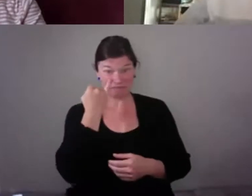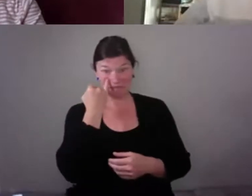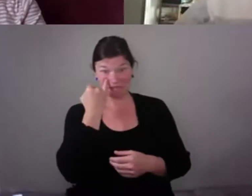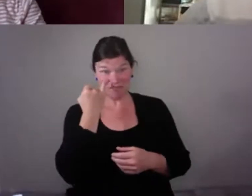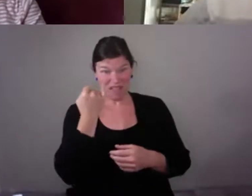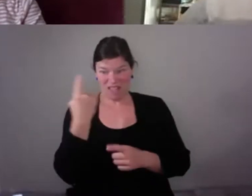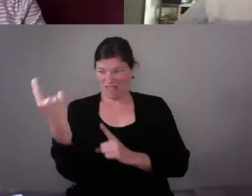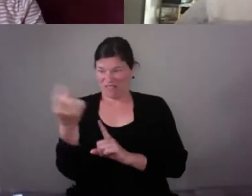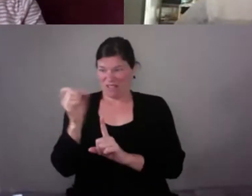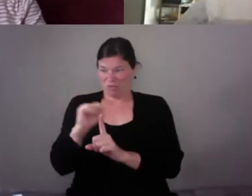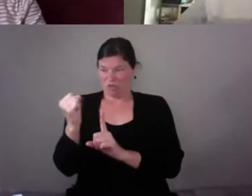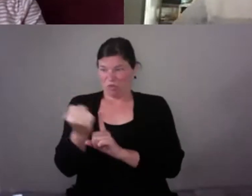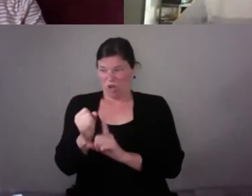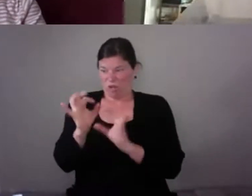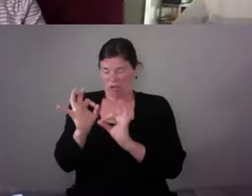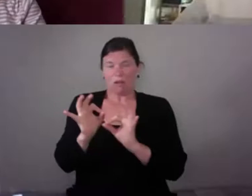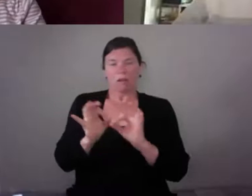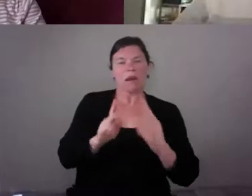people can learn about it,